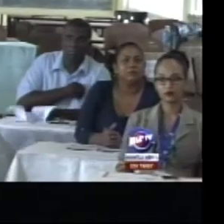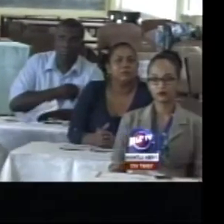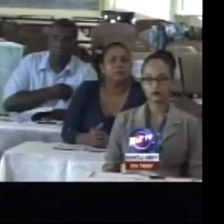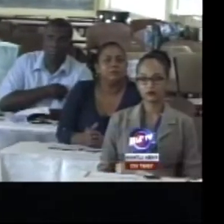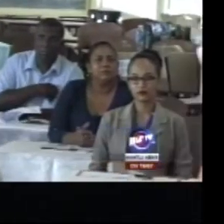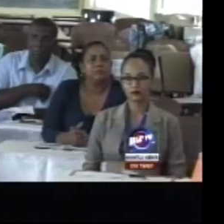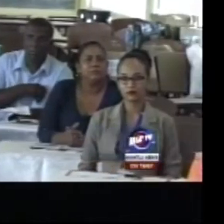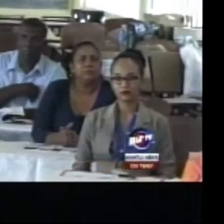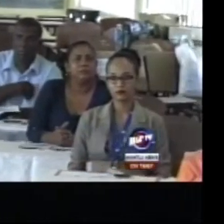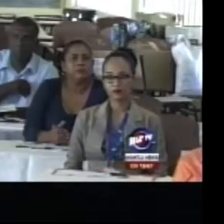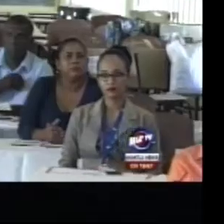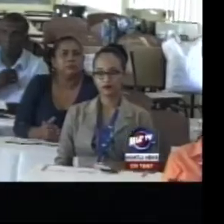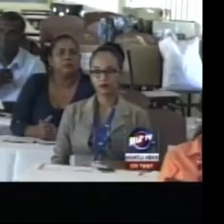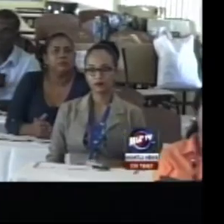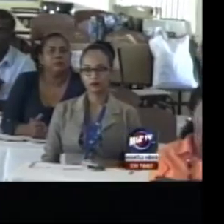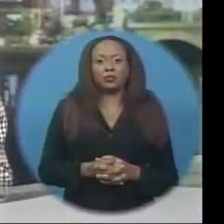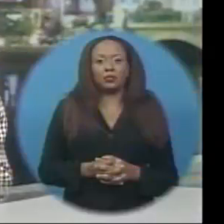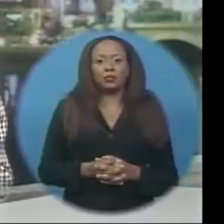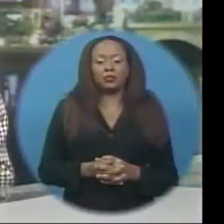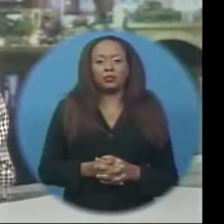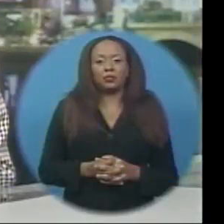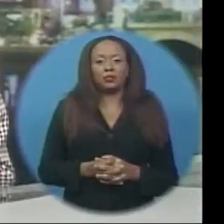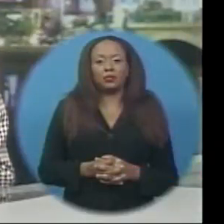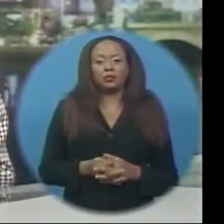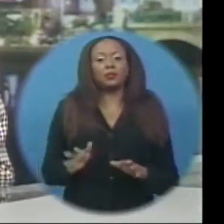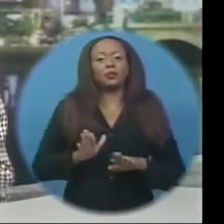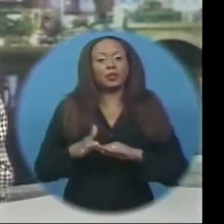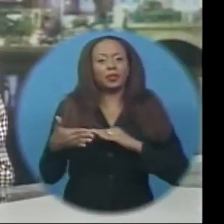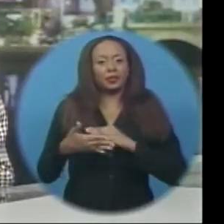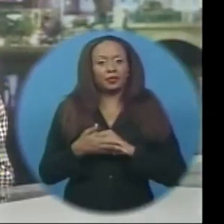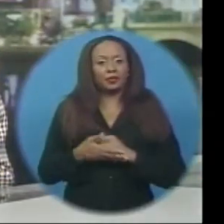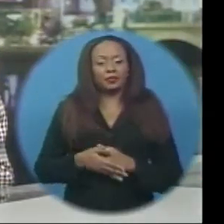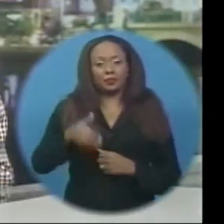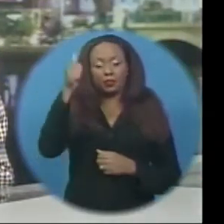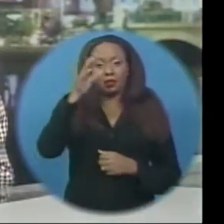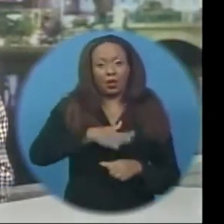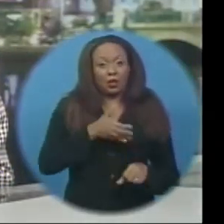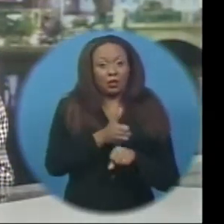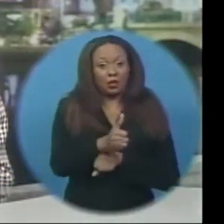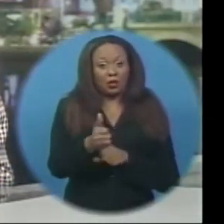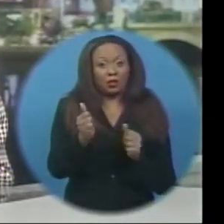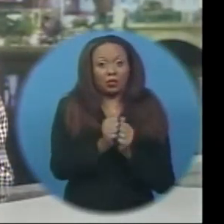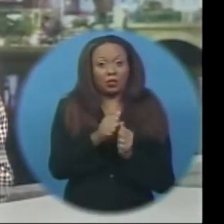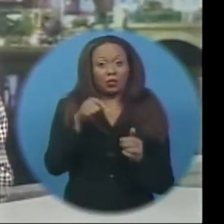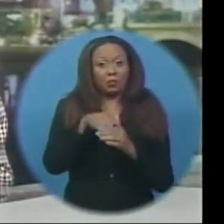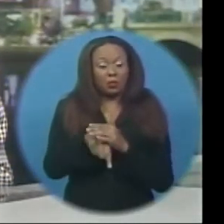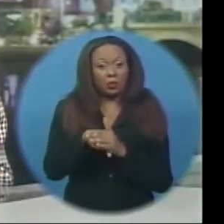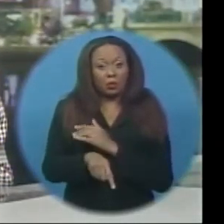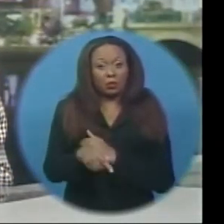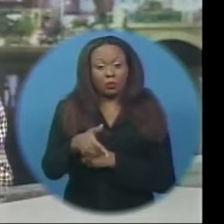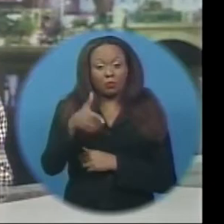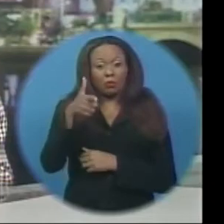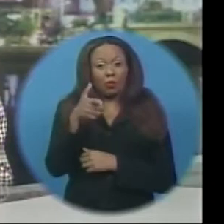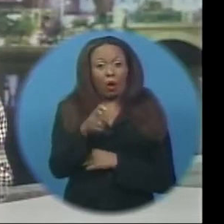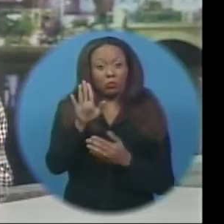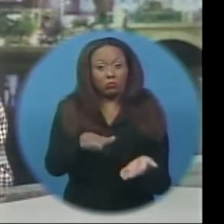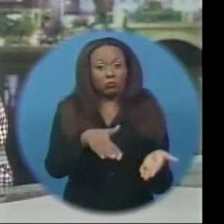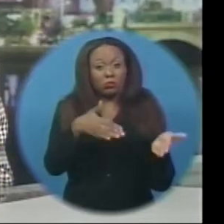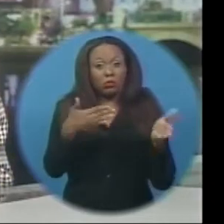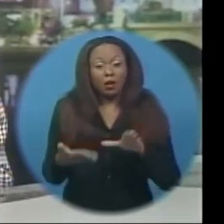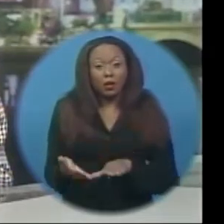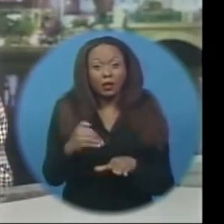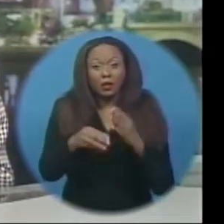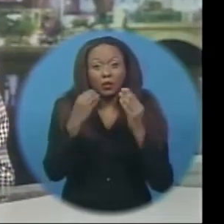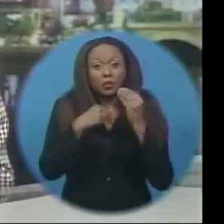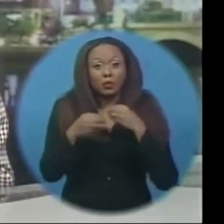and excel at their jobs. In Jamaica, a man who was jointly charged with murder was shot dead at the supermarket where